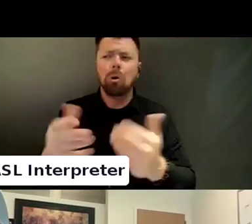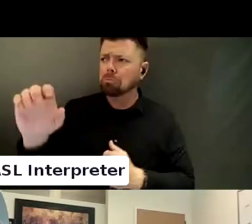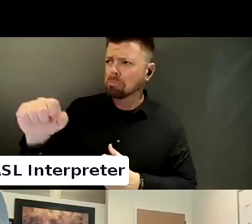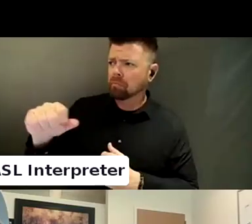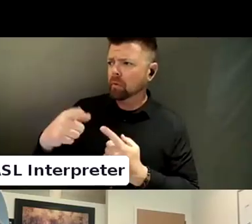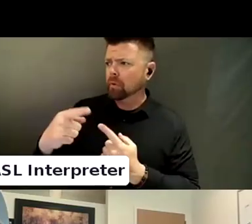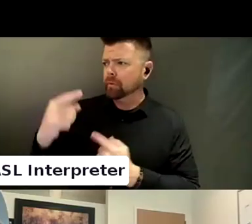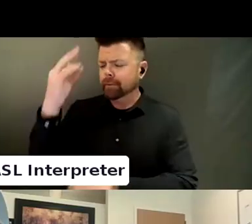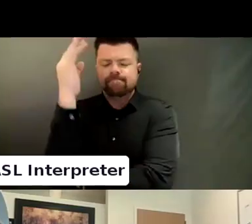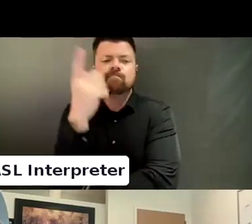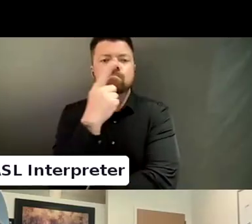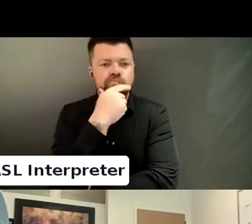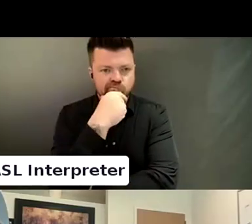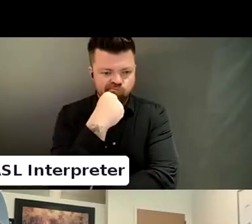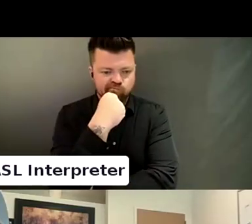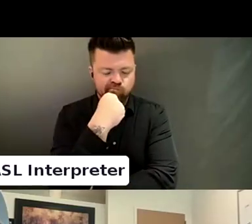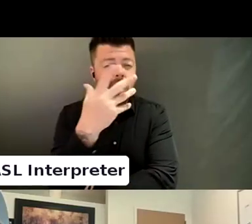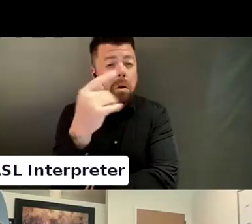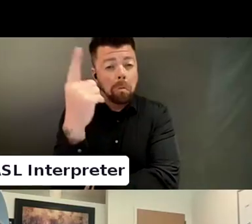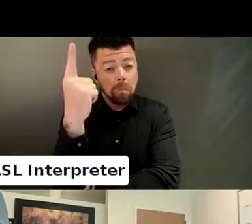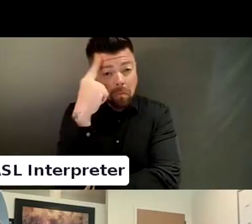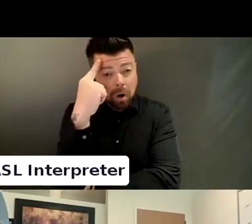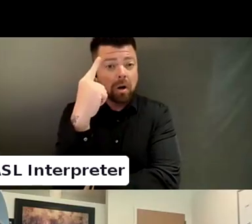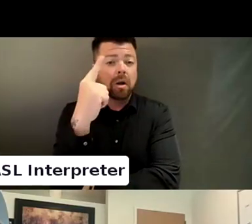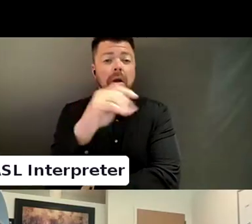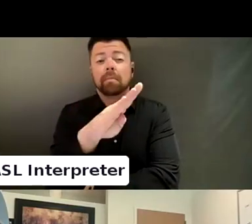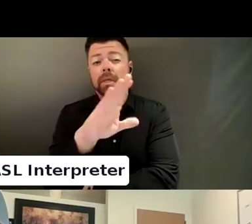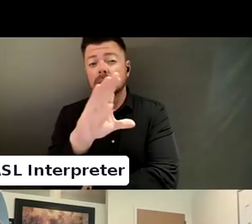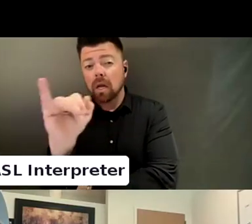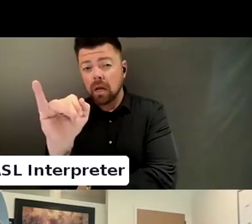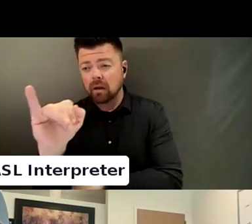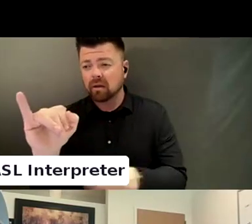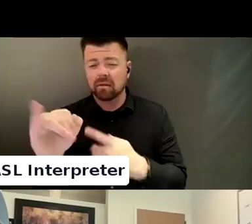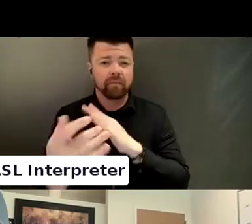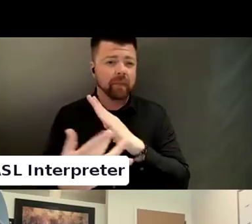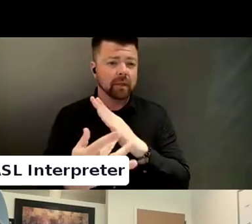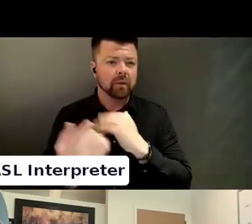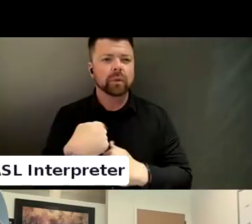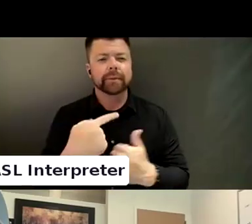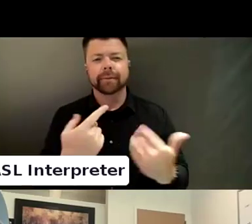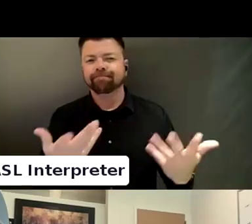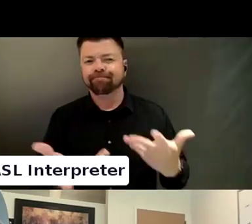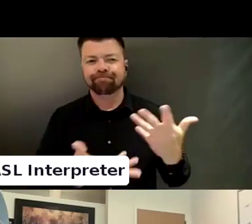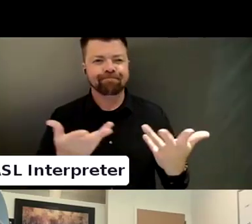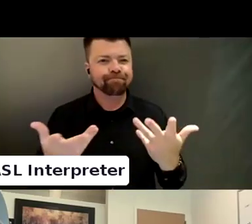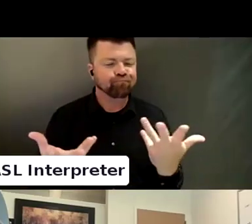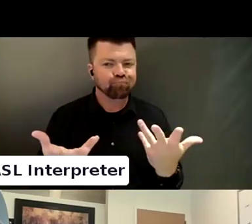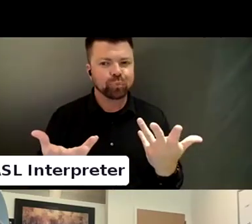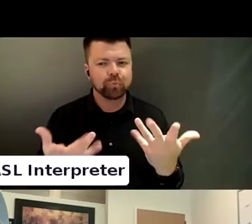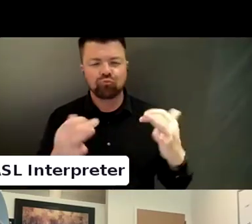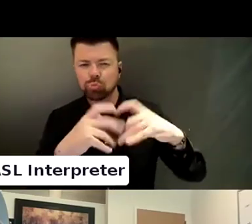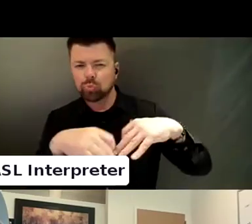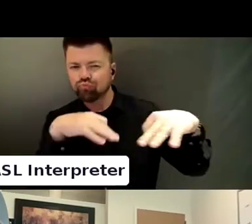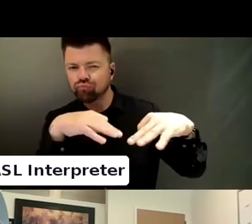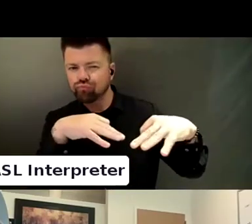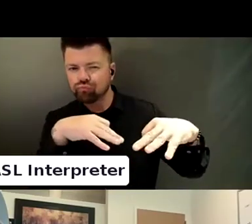we think about brain-computer interfaces, we usually really try to simplify the definition, which helps us to think